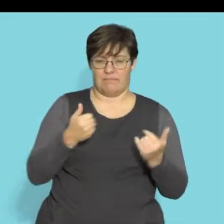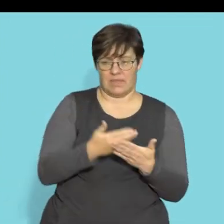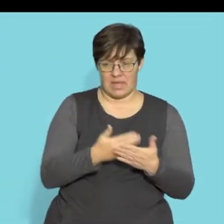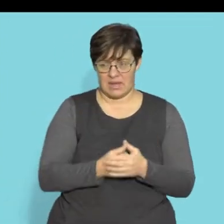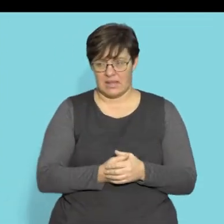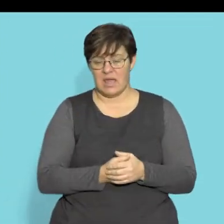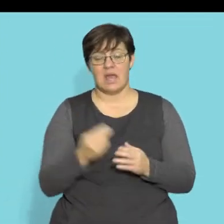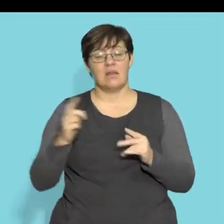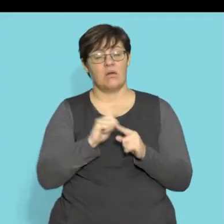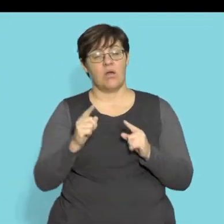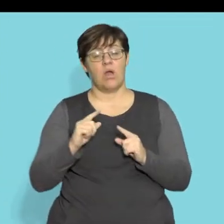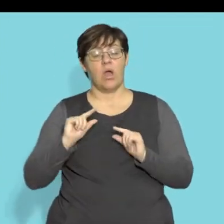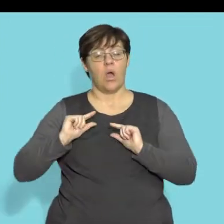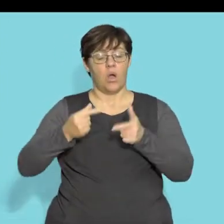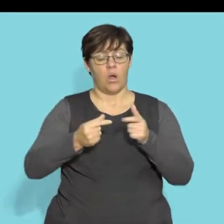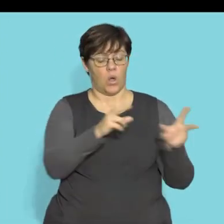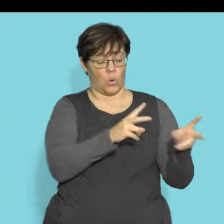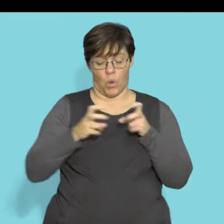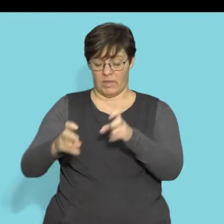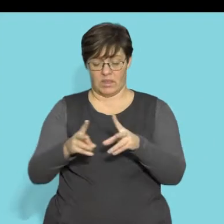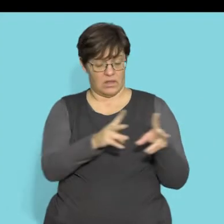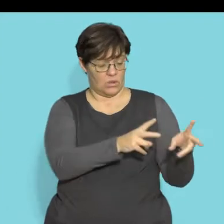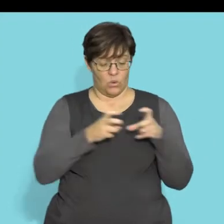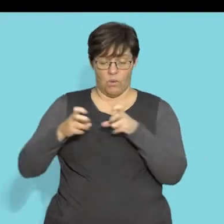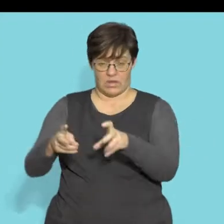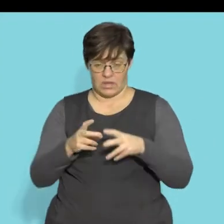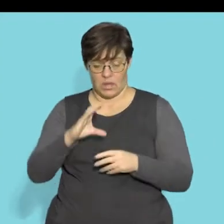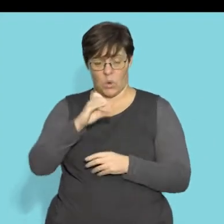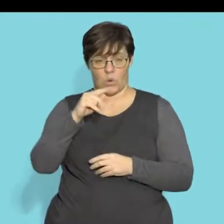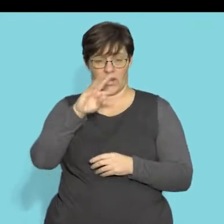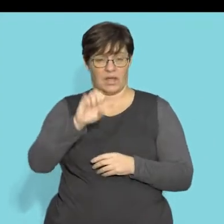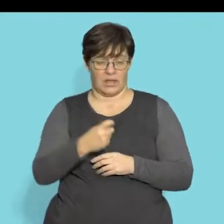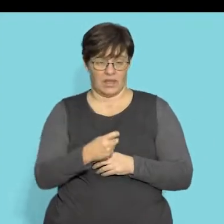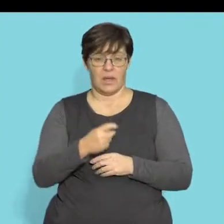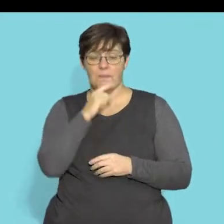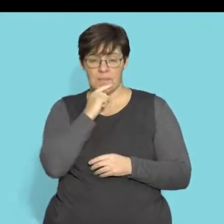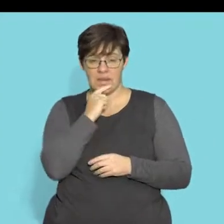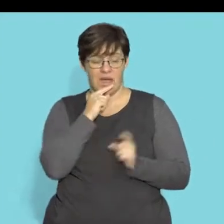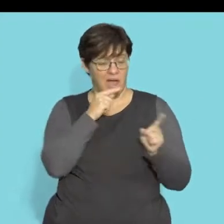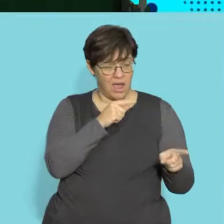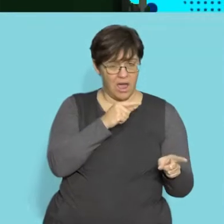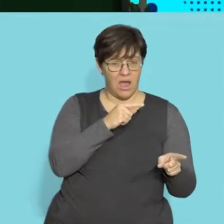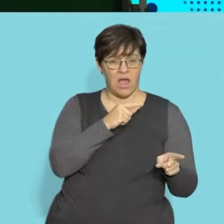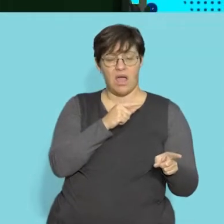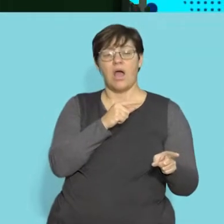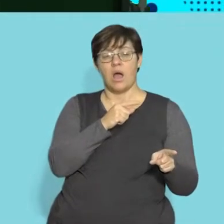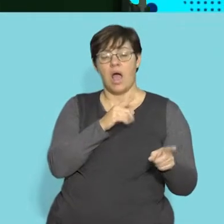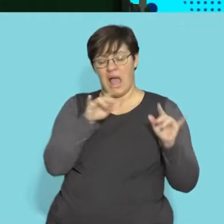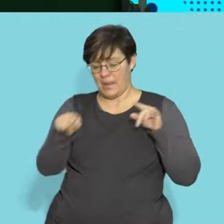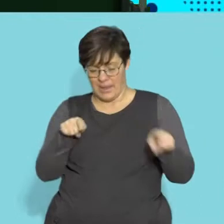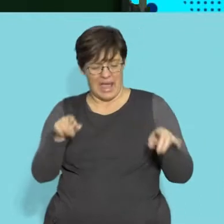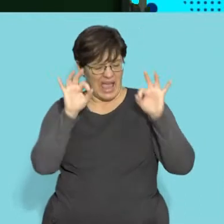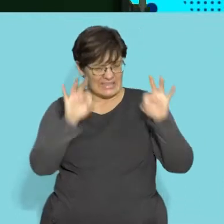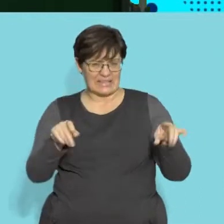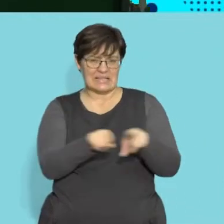And finally, the concept of cloning and how that is used in the context of creating asexually genetically